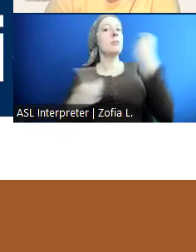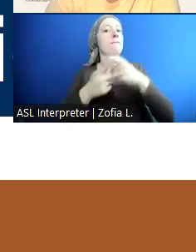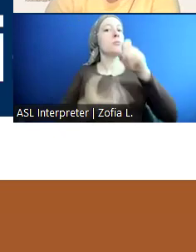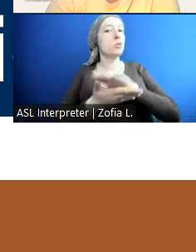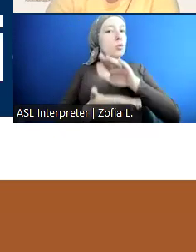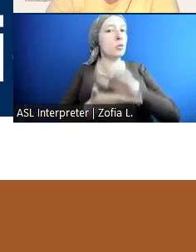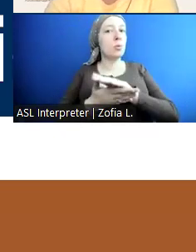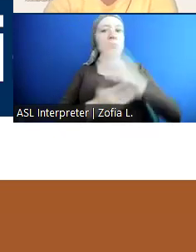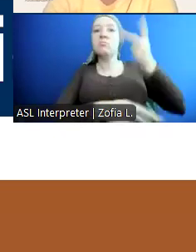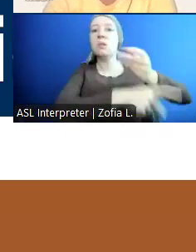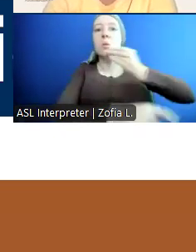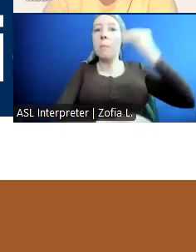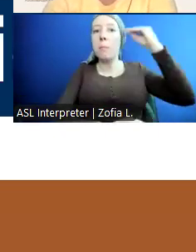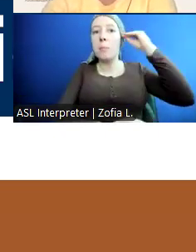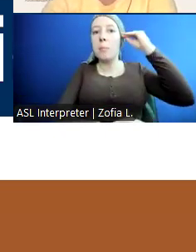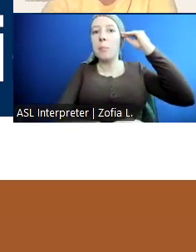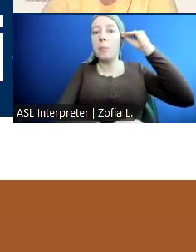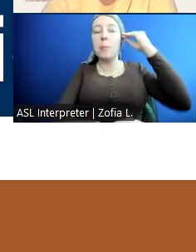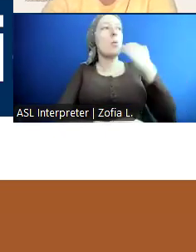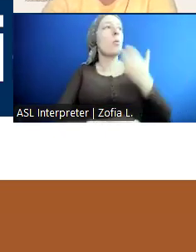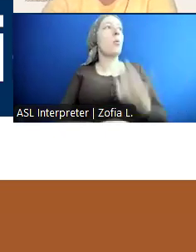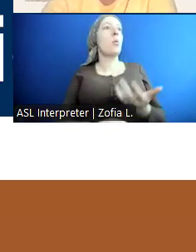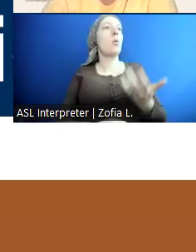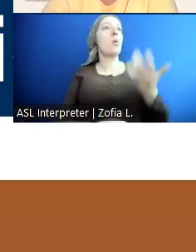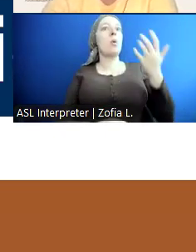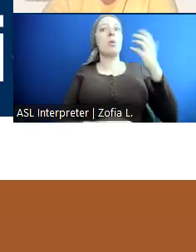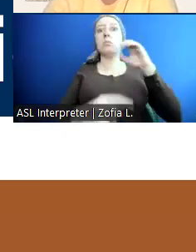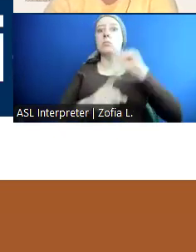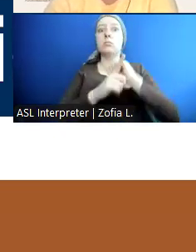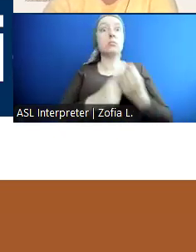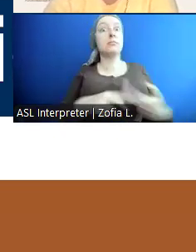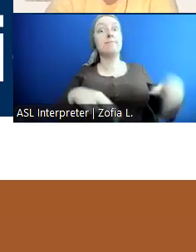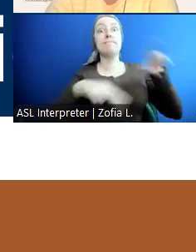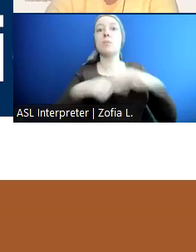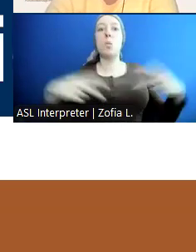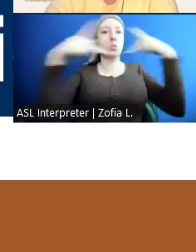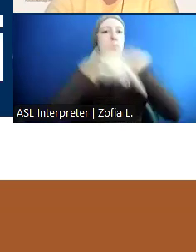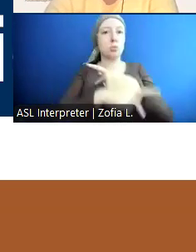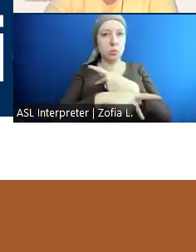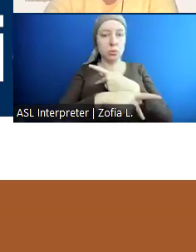or kept at home, and or situations escalate greater